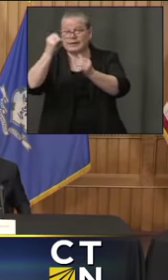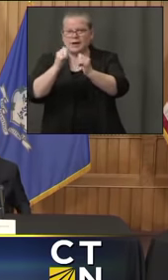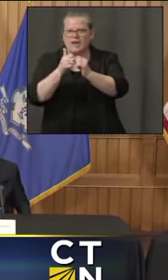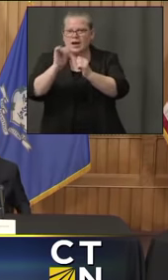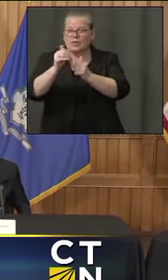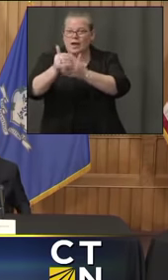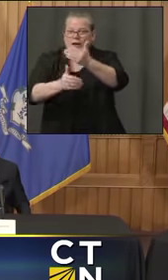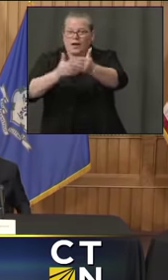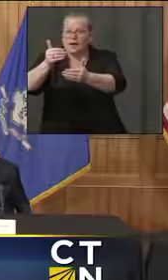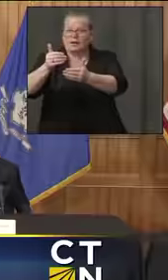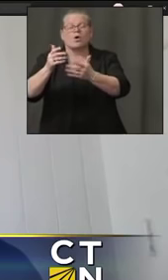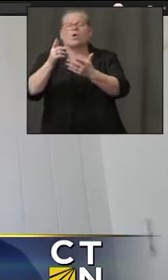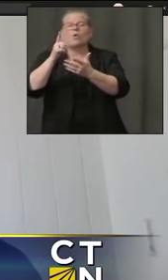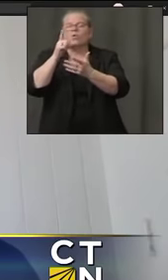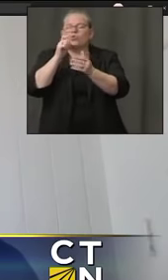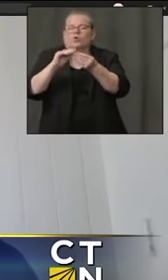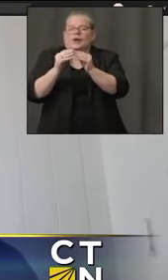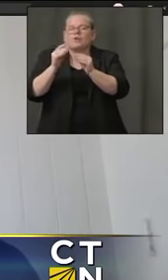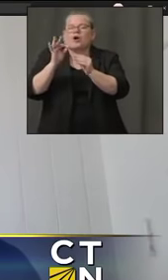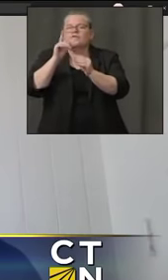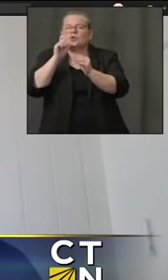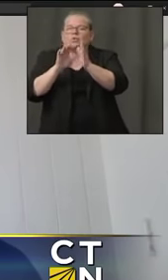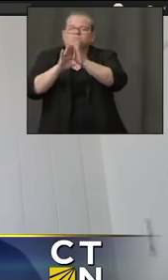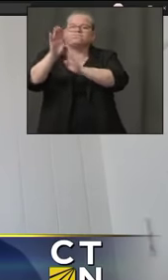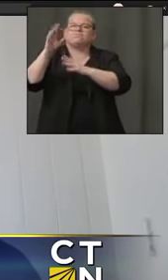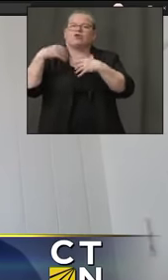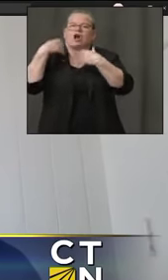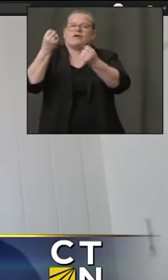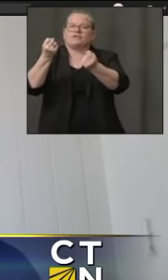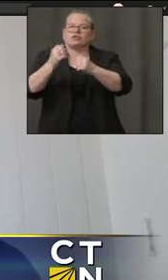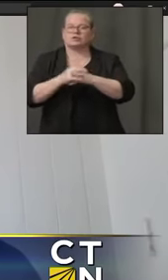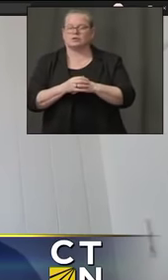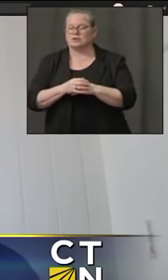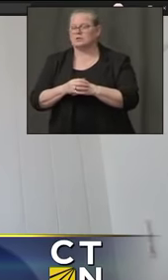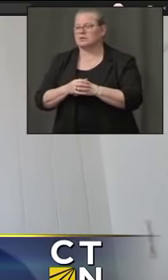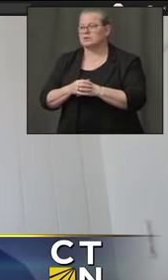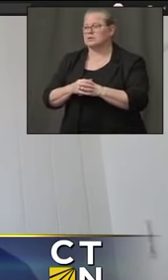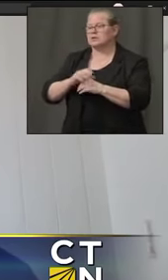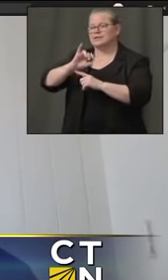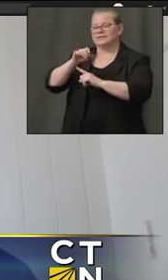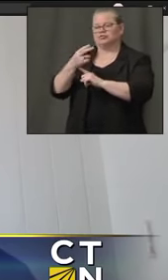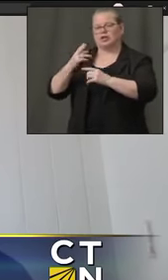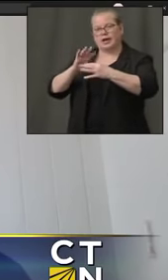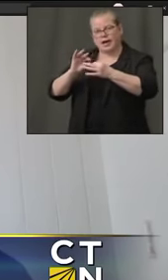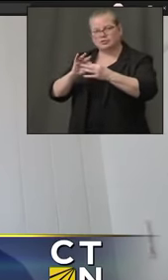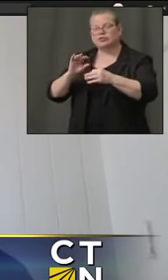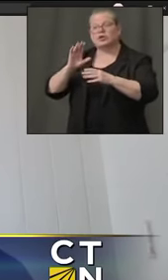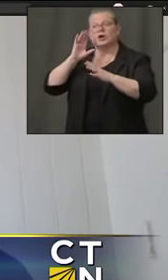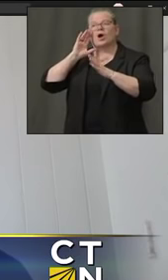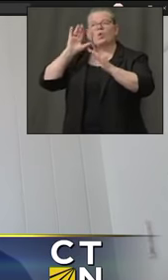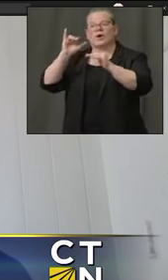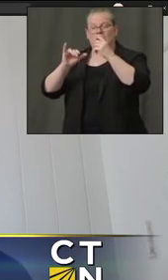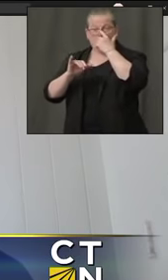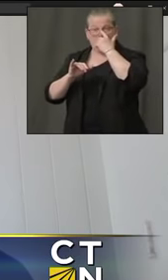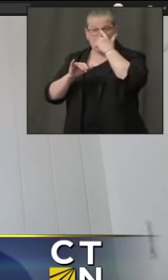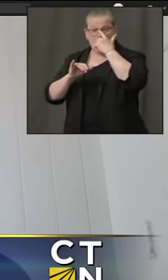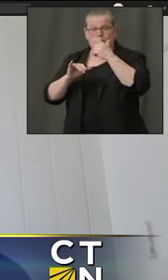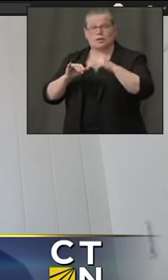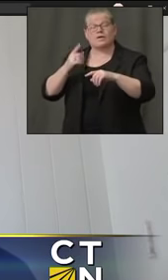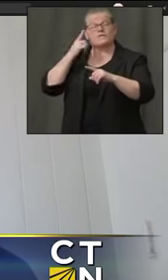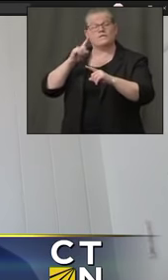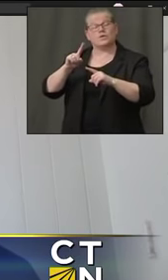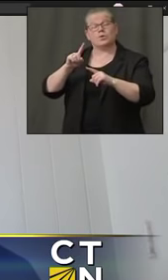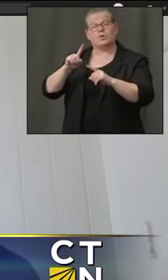For recovery statistics, yeah, we had hoped to have that together by yesterday. We do have it for the COVID Recovery Center specifically. I just mentioned we've had